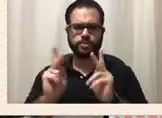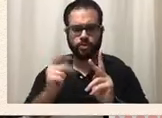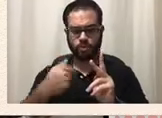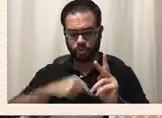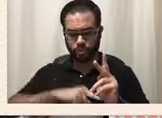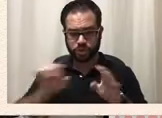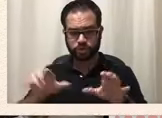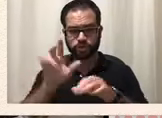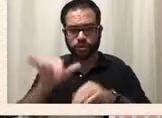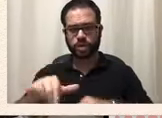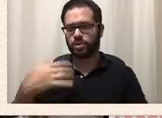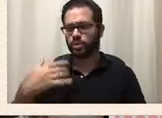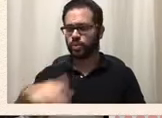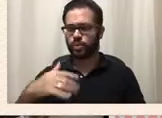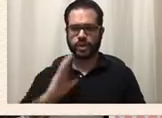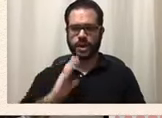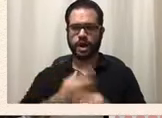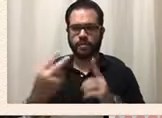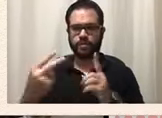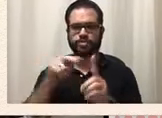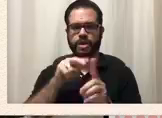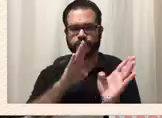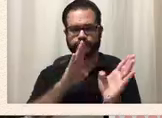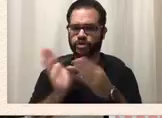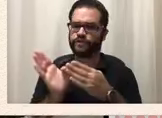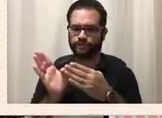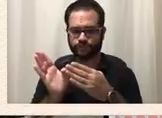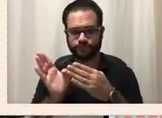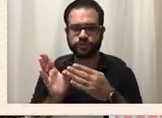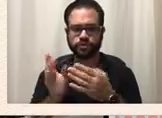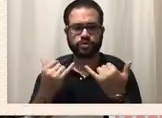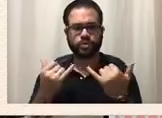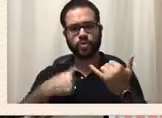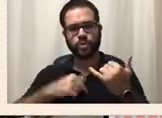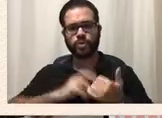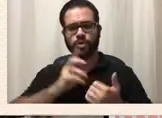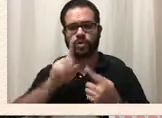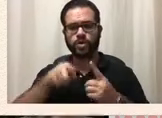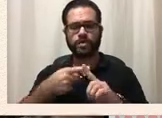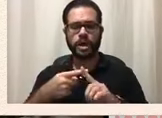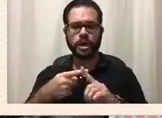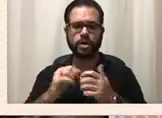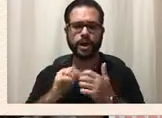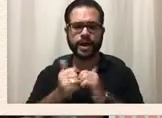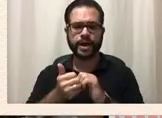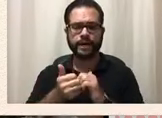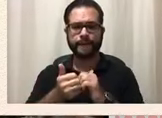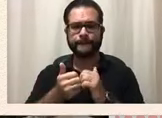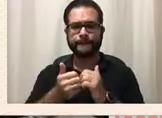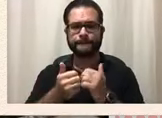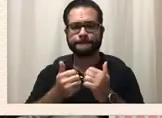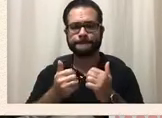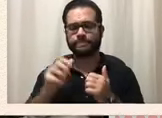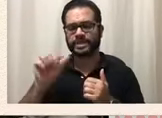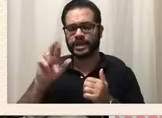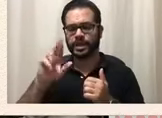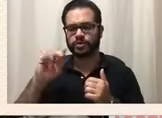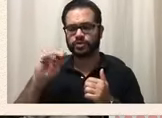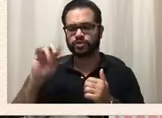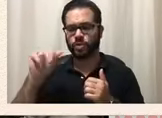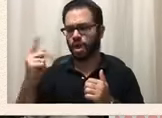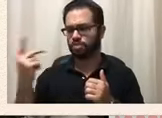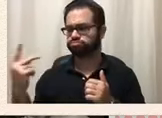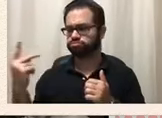perspective. So we're just going to talk a little bit today about how Arizona and I have had a chance to